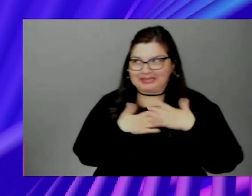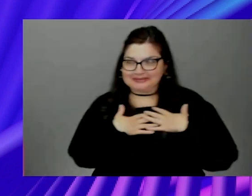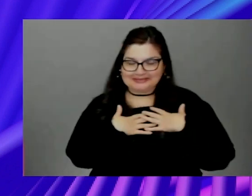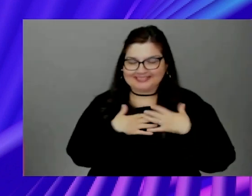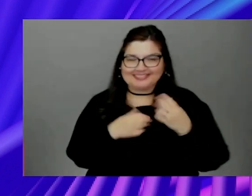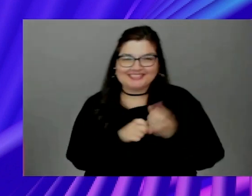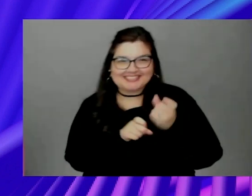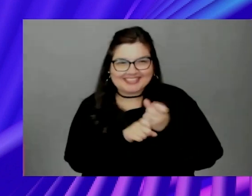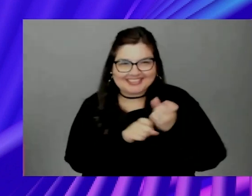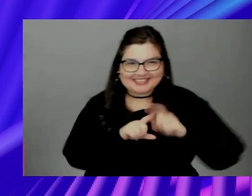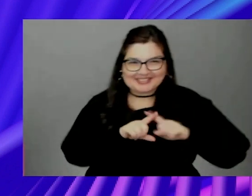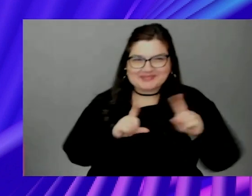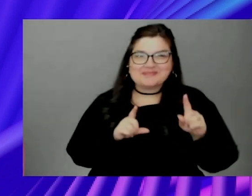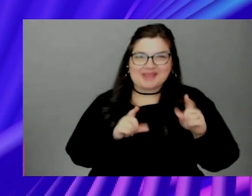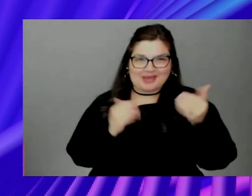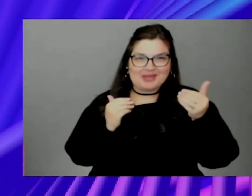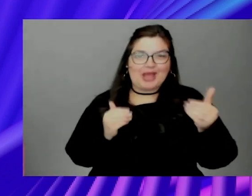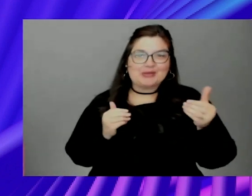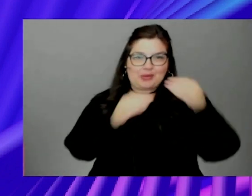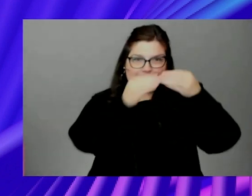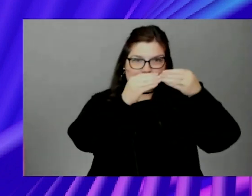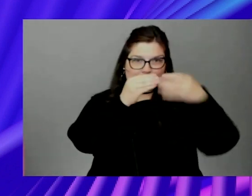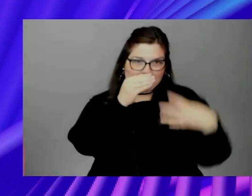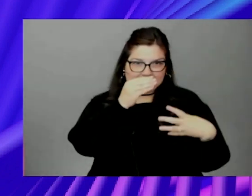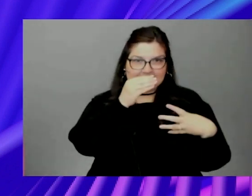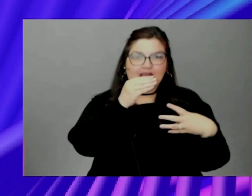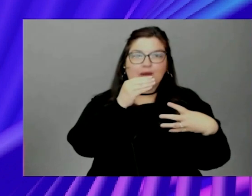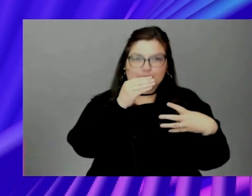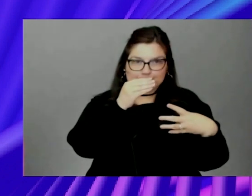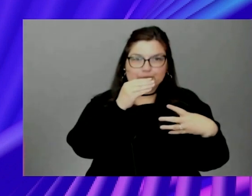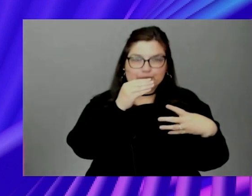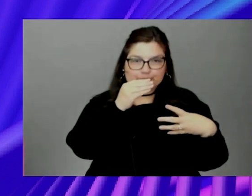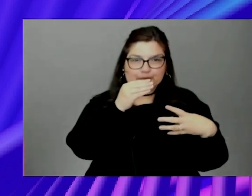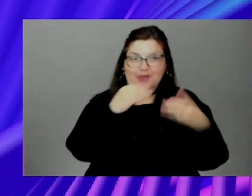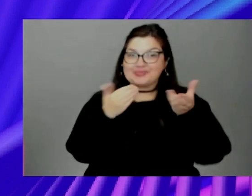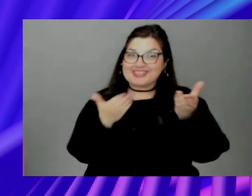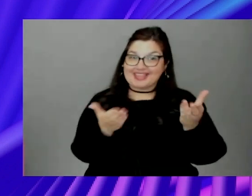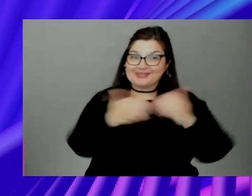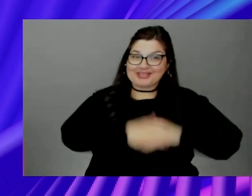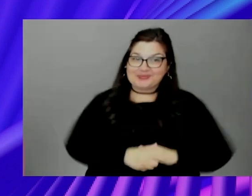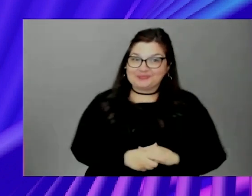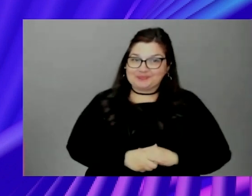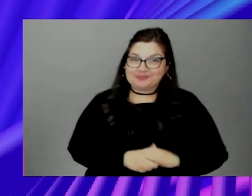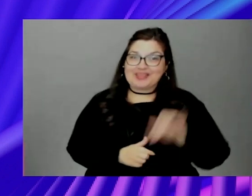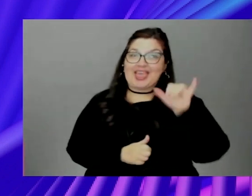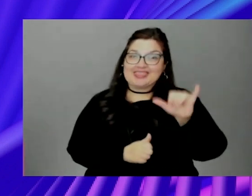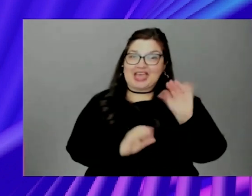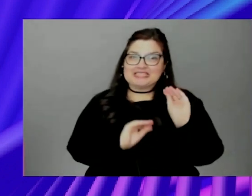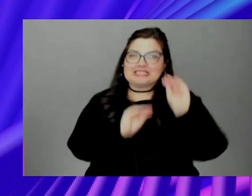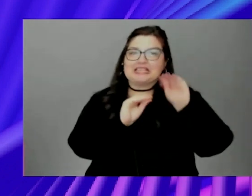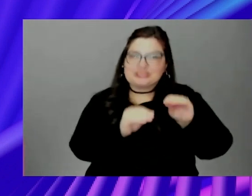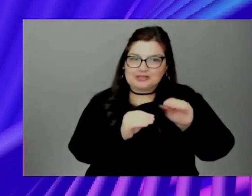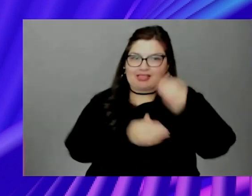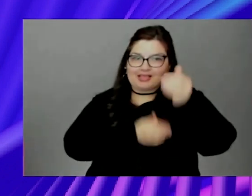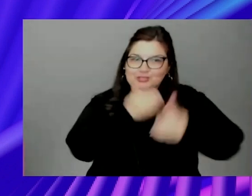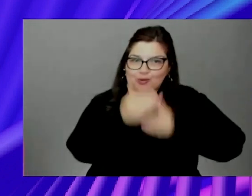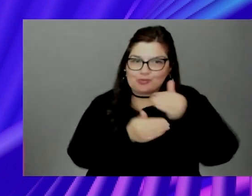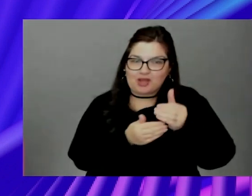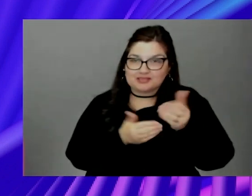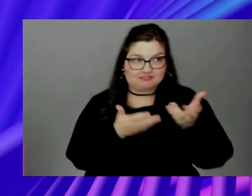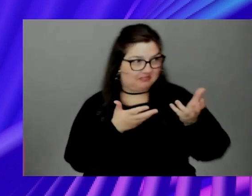So that should pull that down. There we go. And that's the installation process, right? That's it. That's